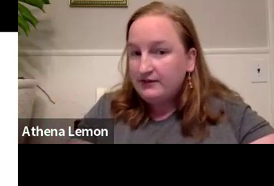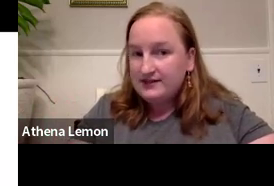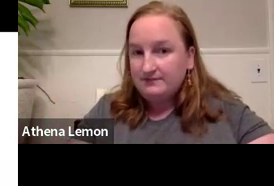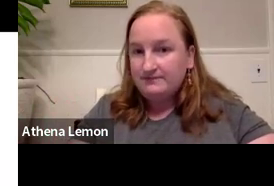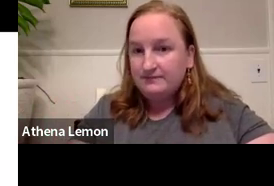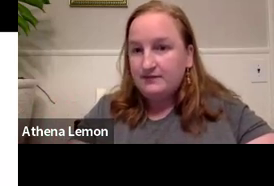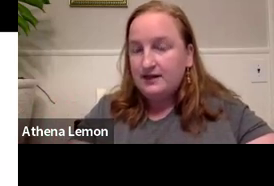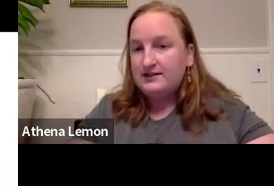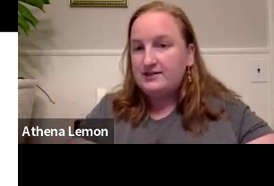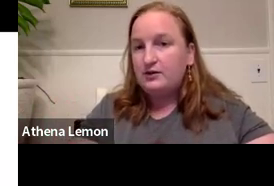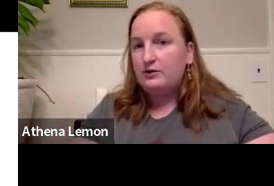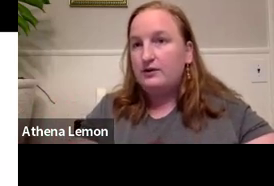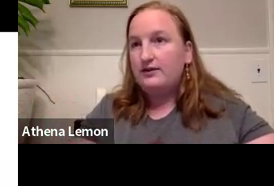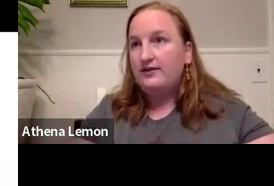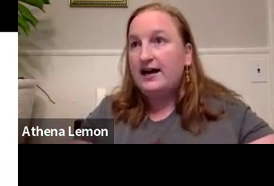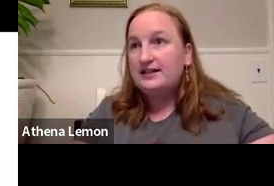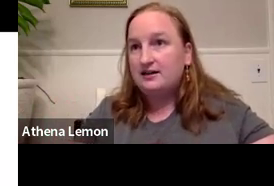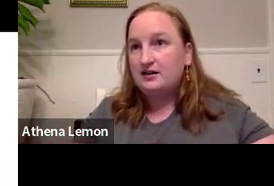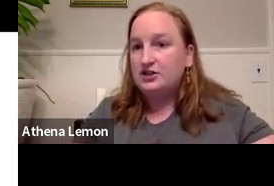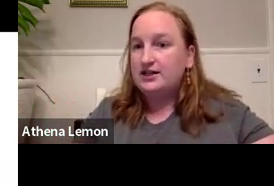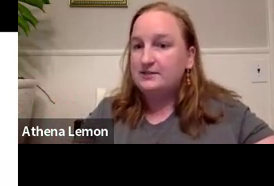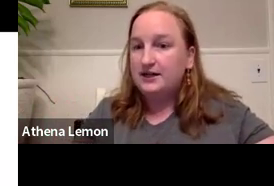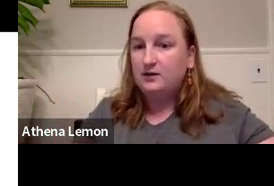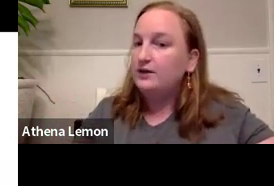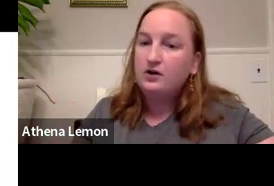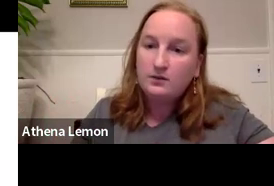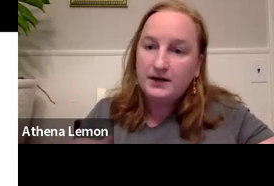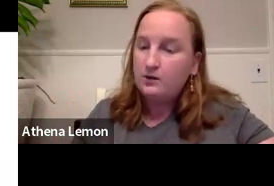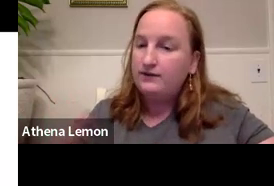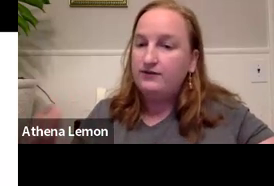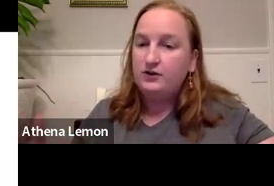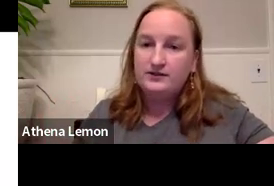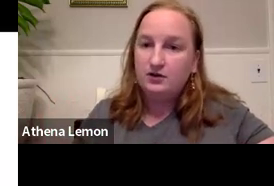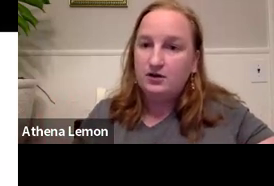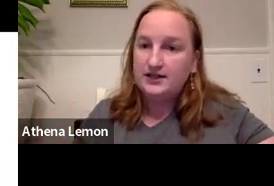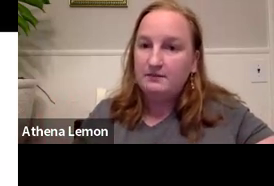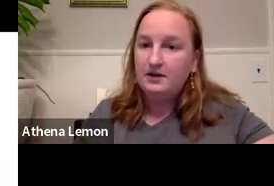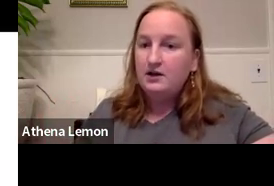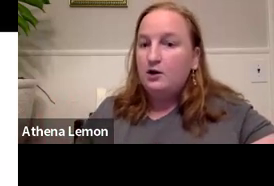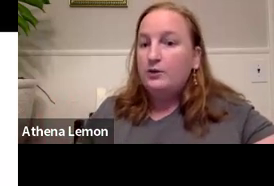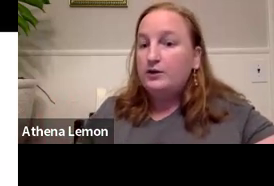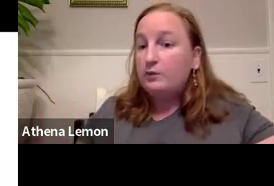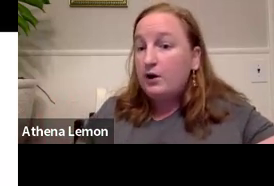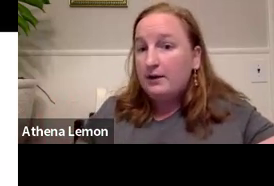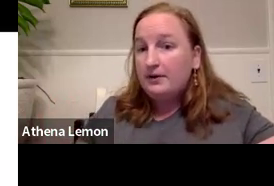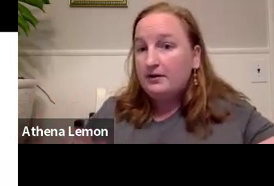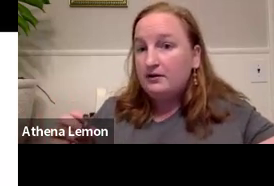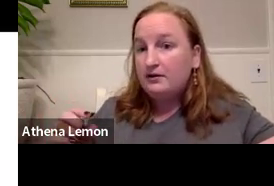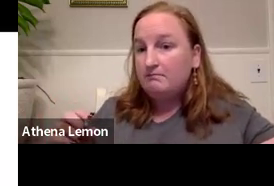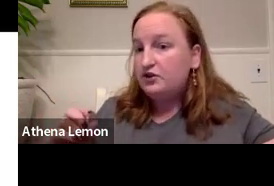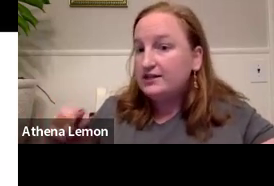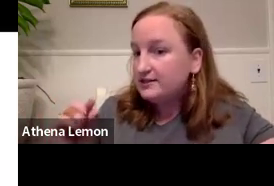subunit vaccine. And so that technology has been, we know about it, we've used it for a long time. We grow